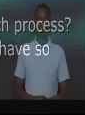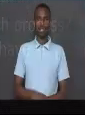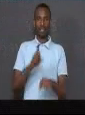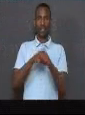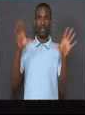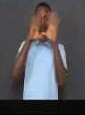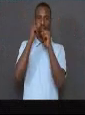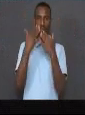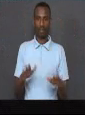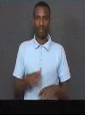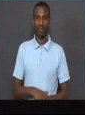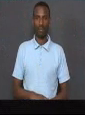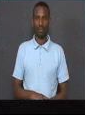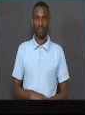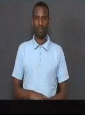Time's up.